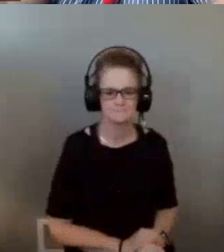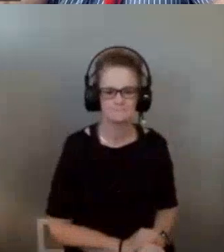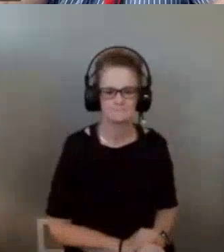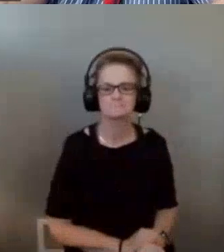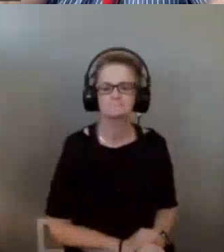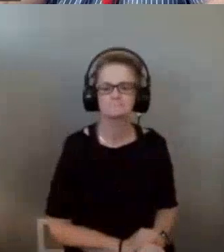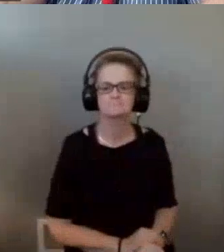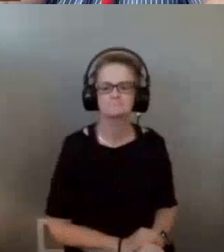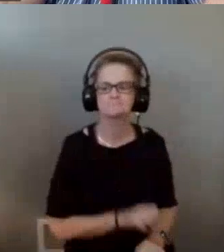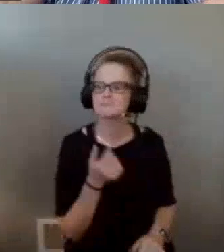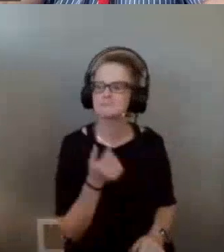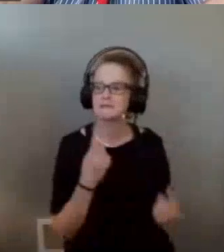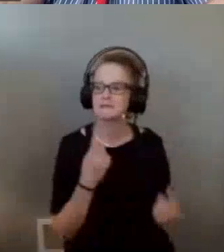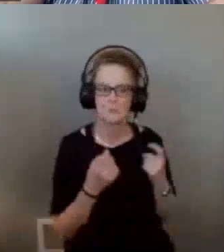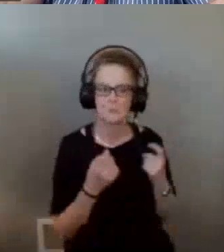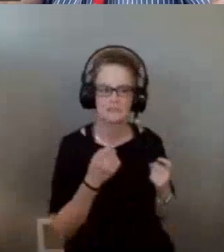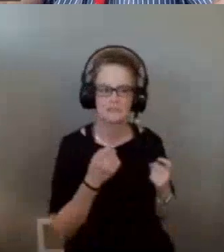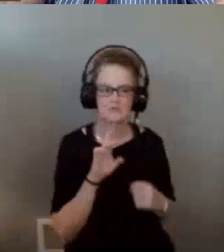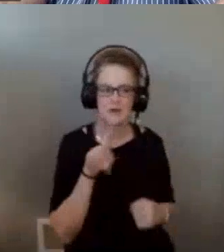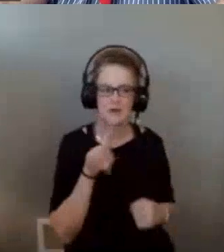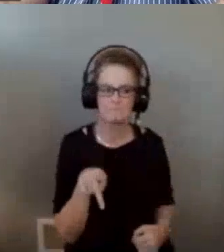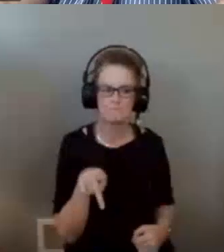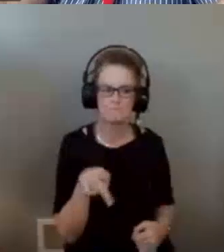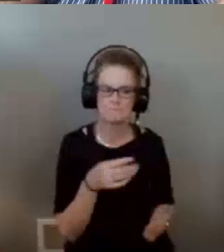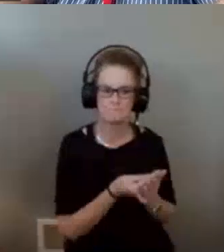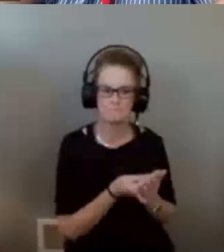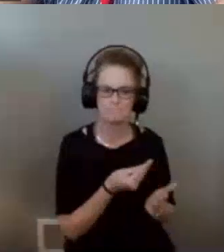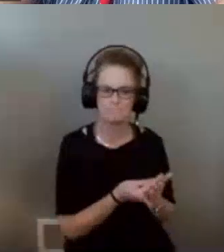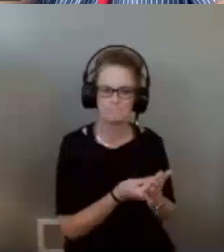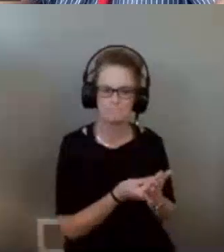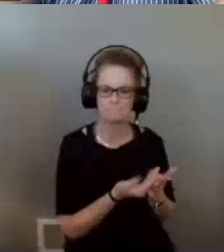Nobody has any questions for ARP money?